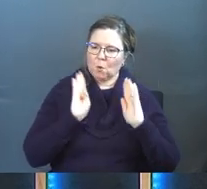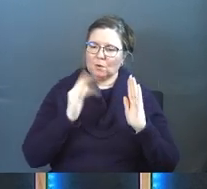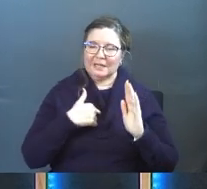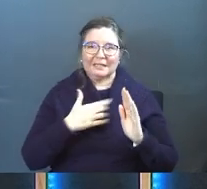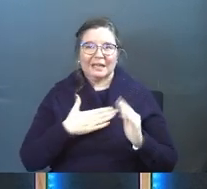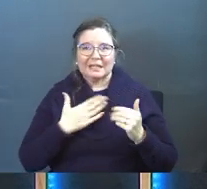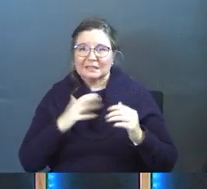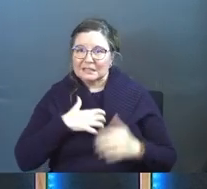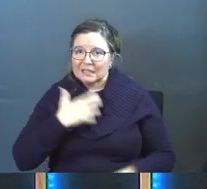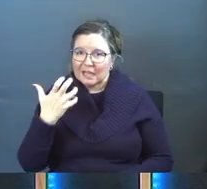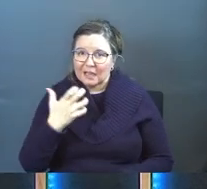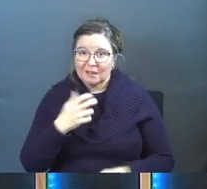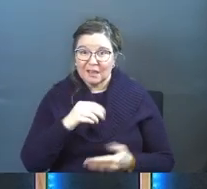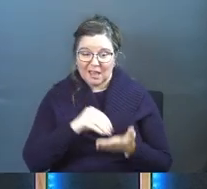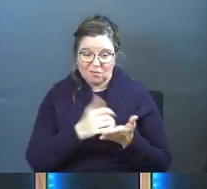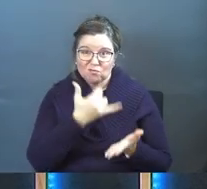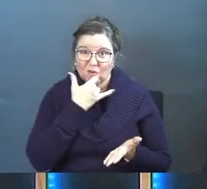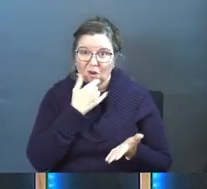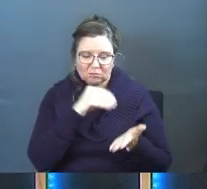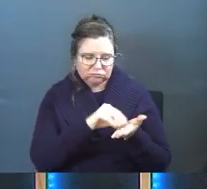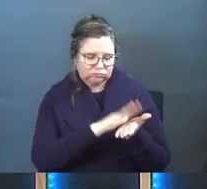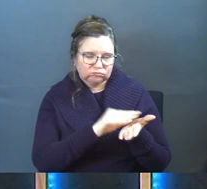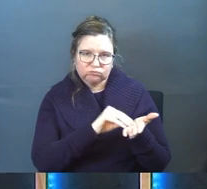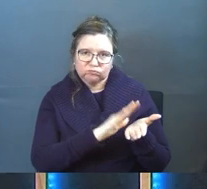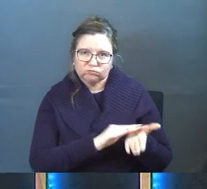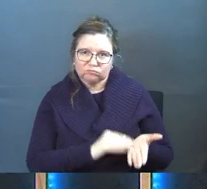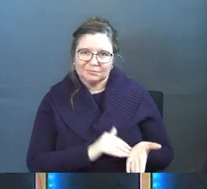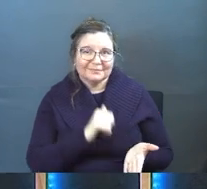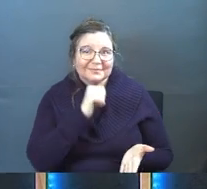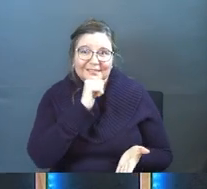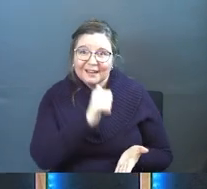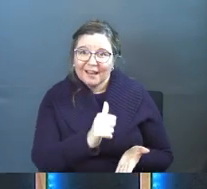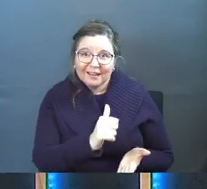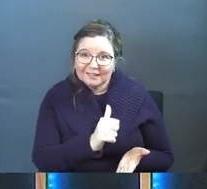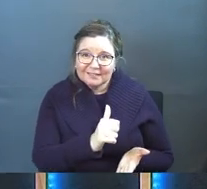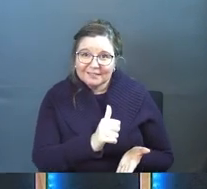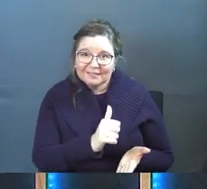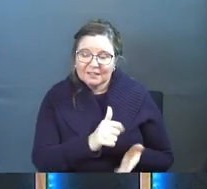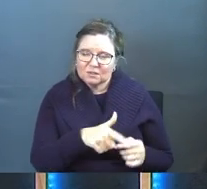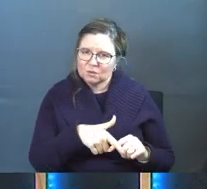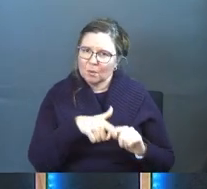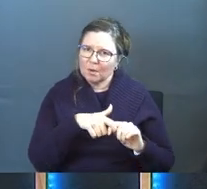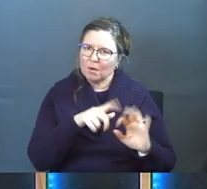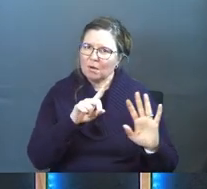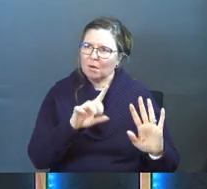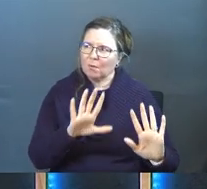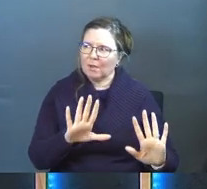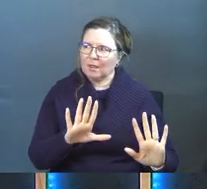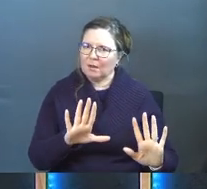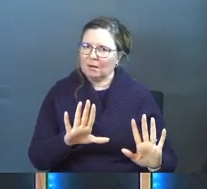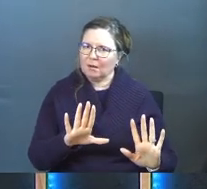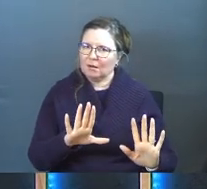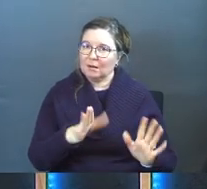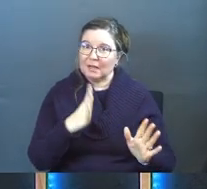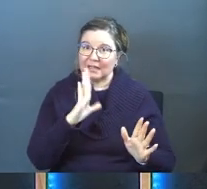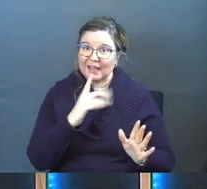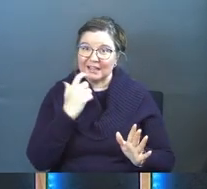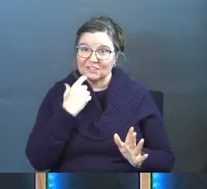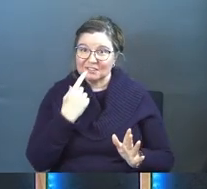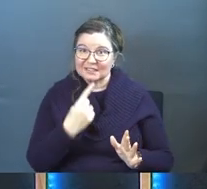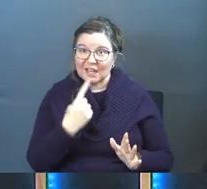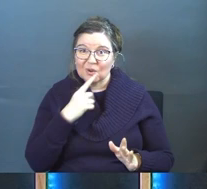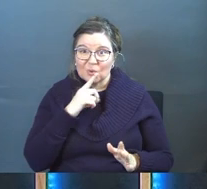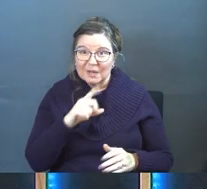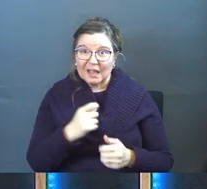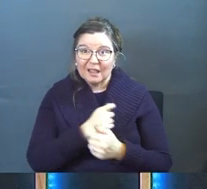easily angered. And it keeps no record of wrongs. Just pause there for a second. Wait a second. God just said